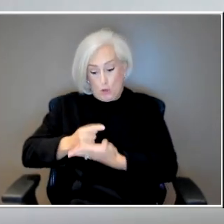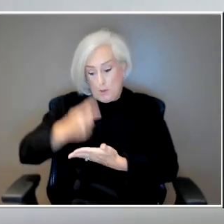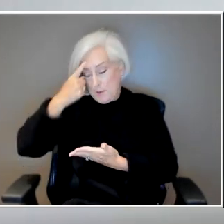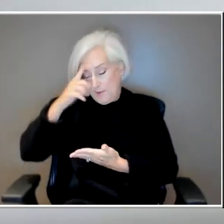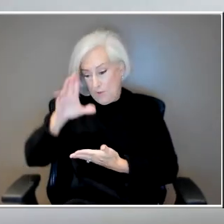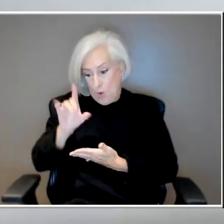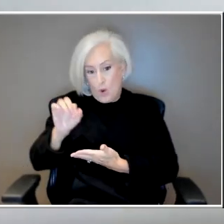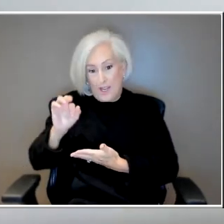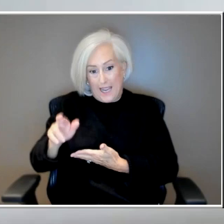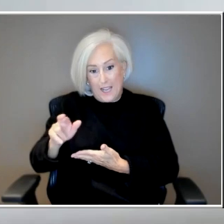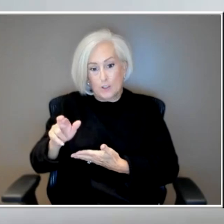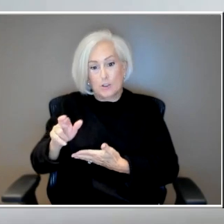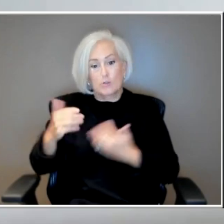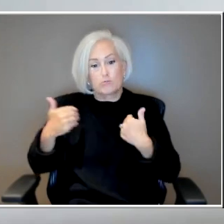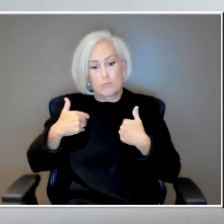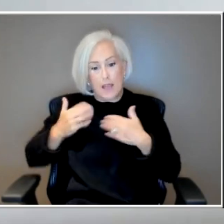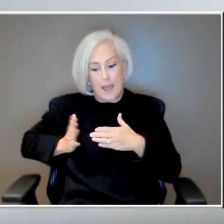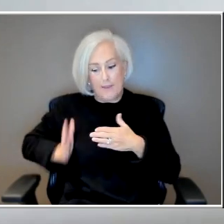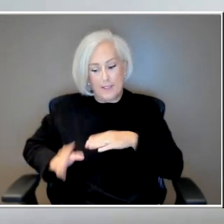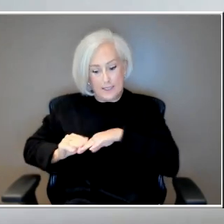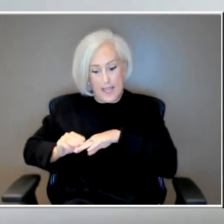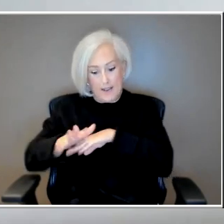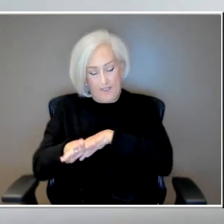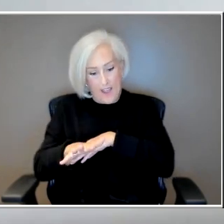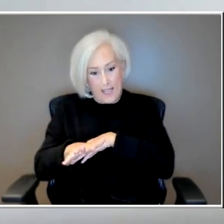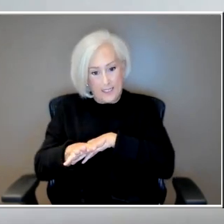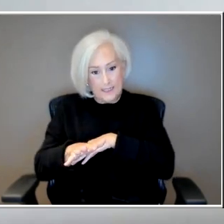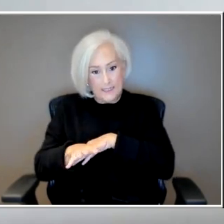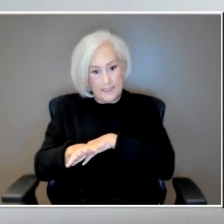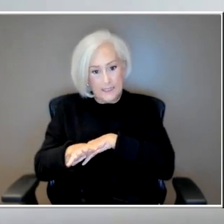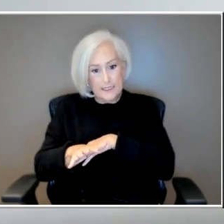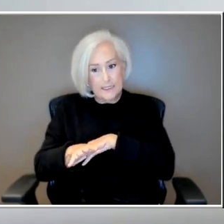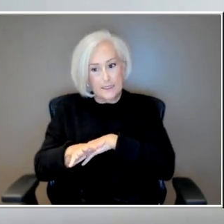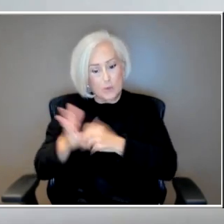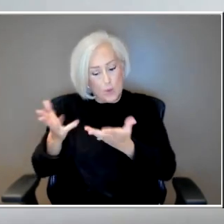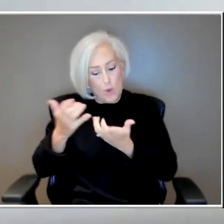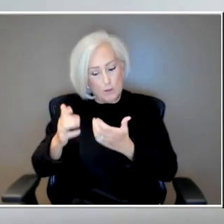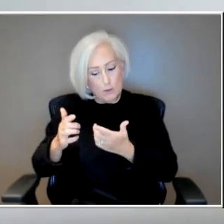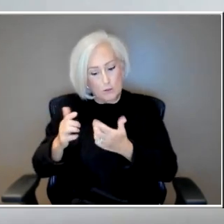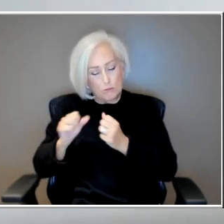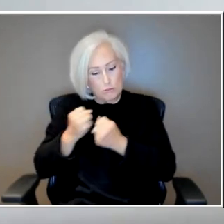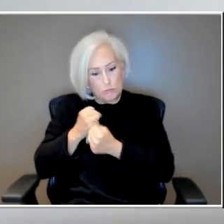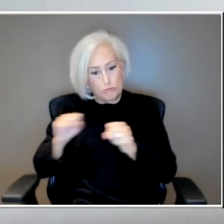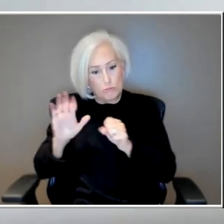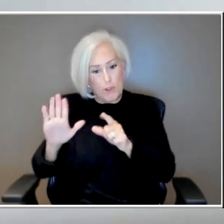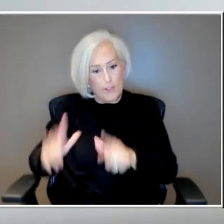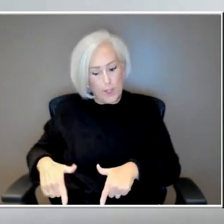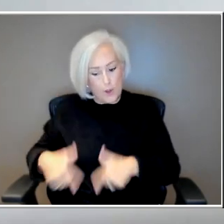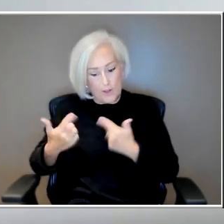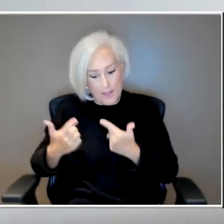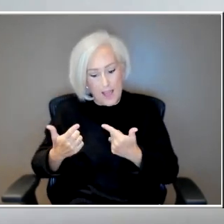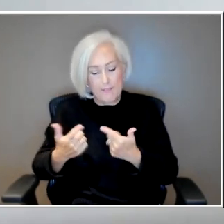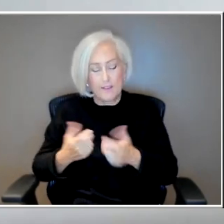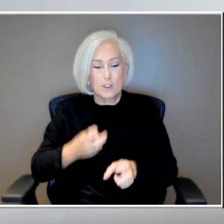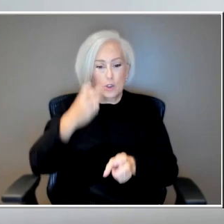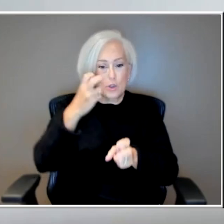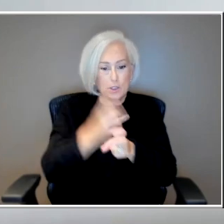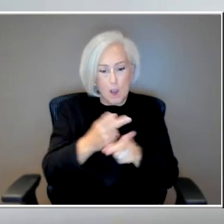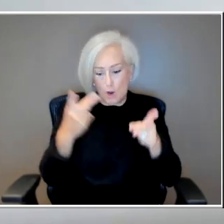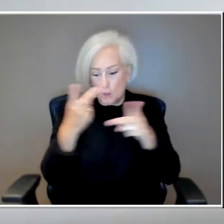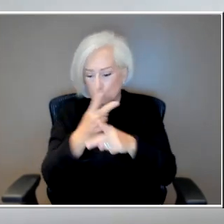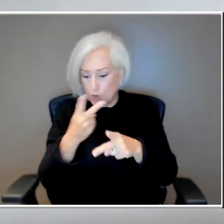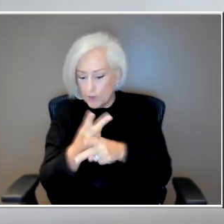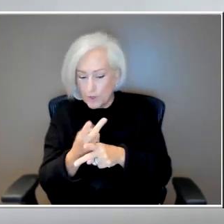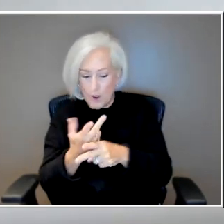in order to save people's lives. And so it's difficult sometimes to basically parse out what could be long COVID, what